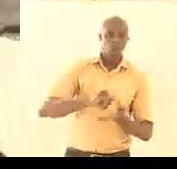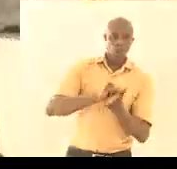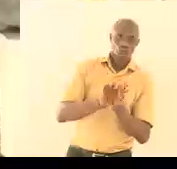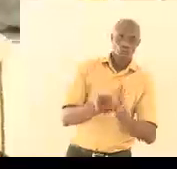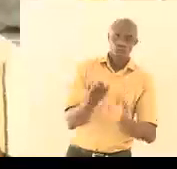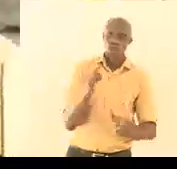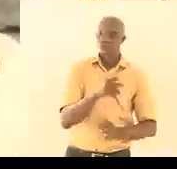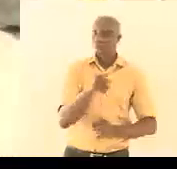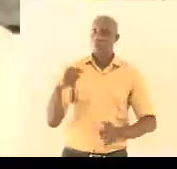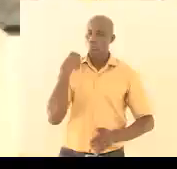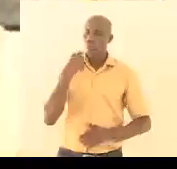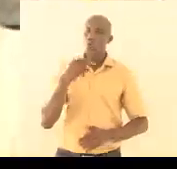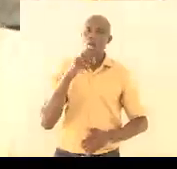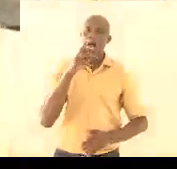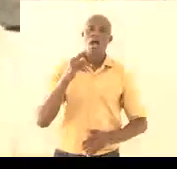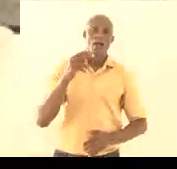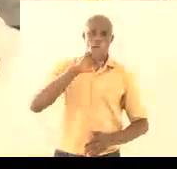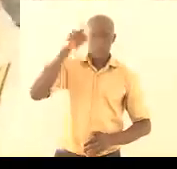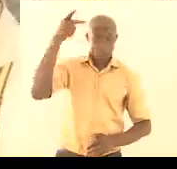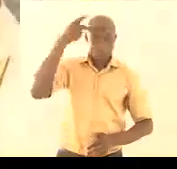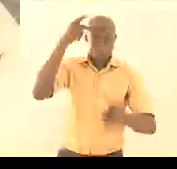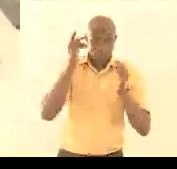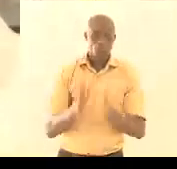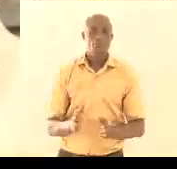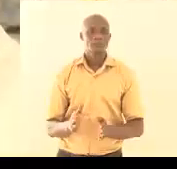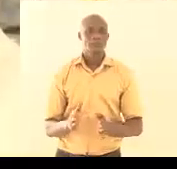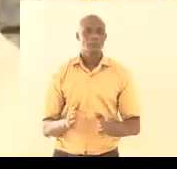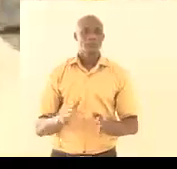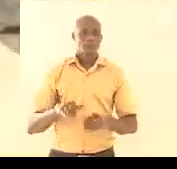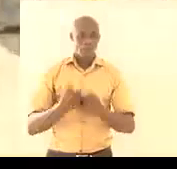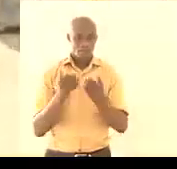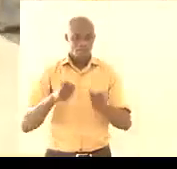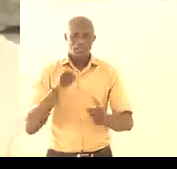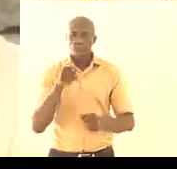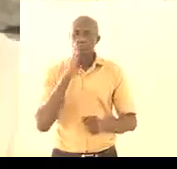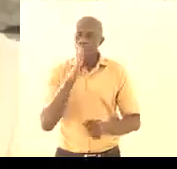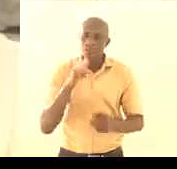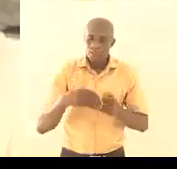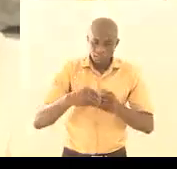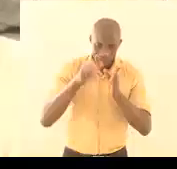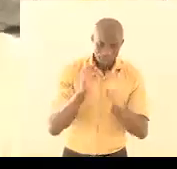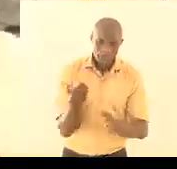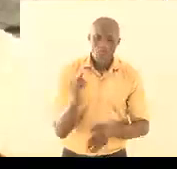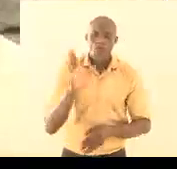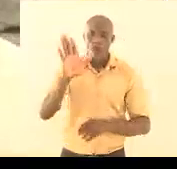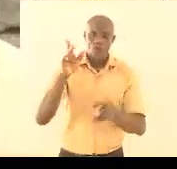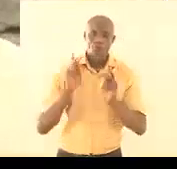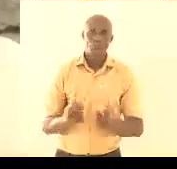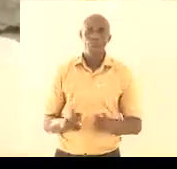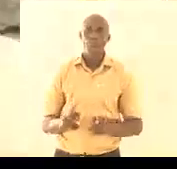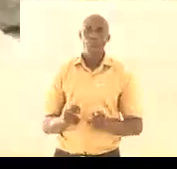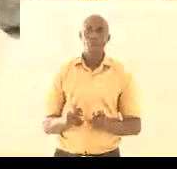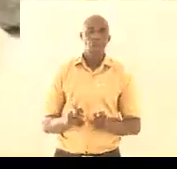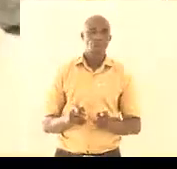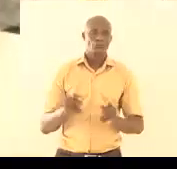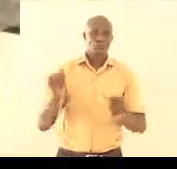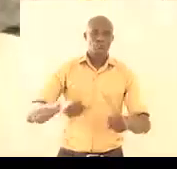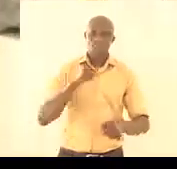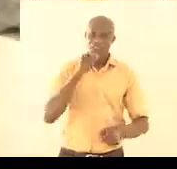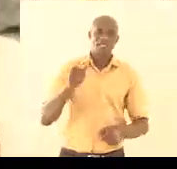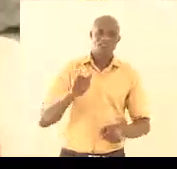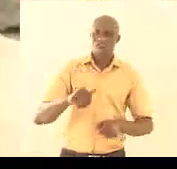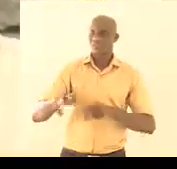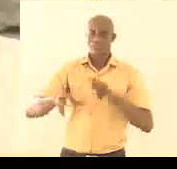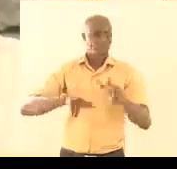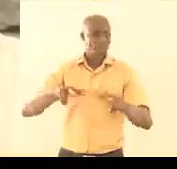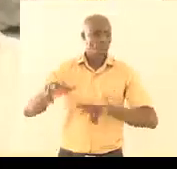are politicians or aspiring politicians, how can you be a leader of your people? Can you imagine now me, your priest, cannot